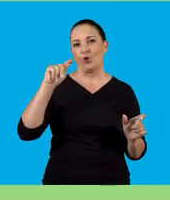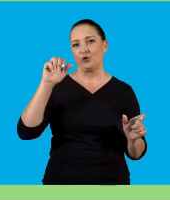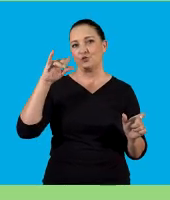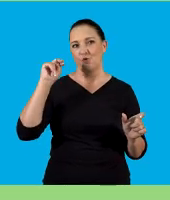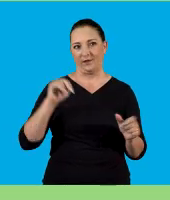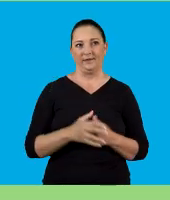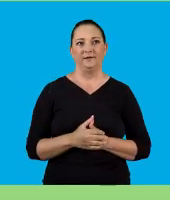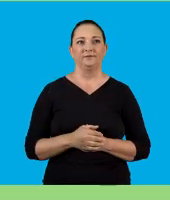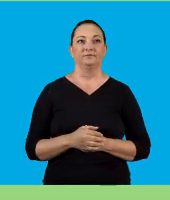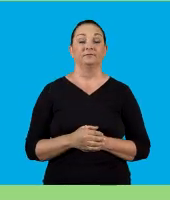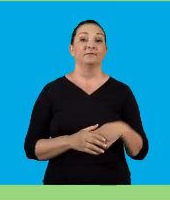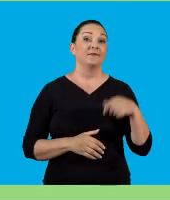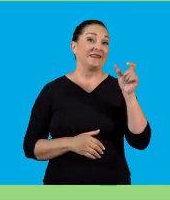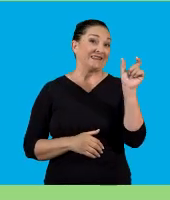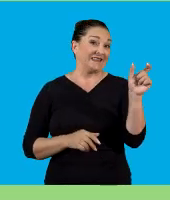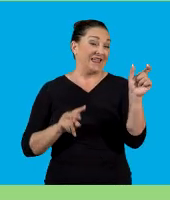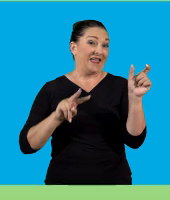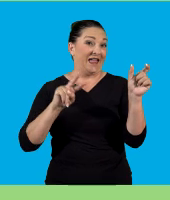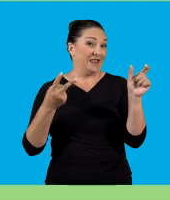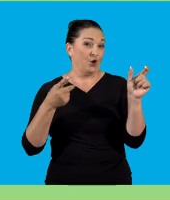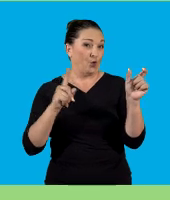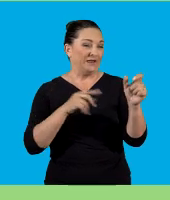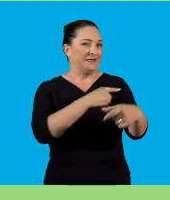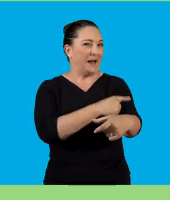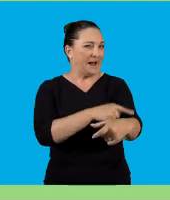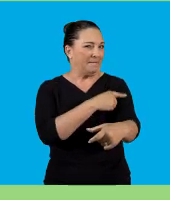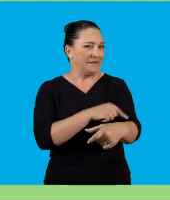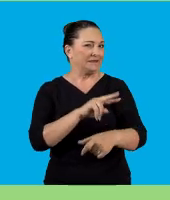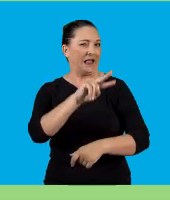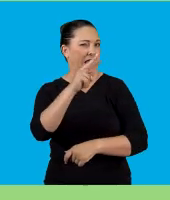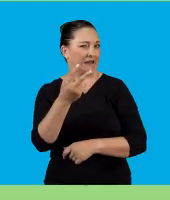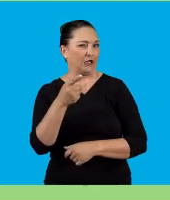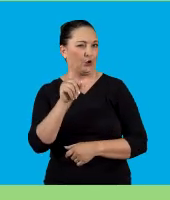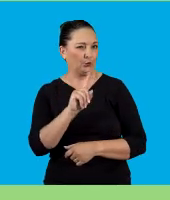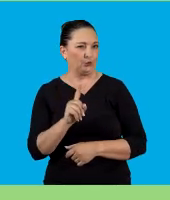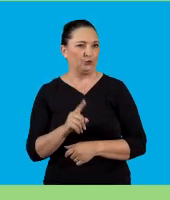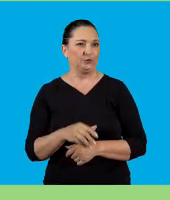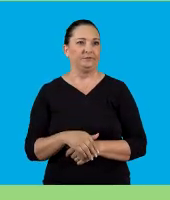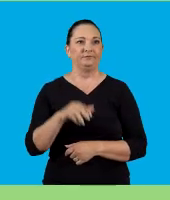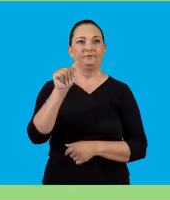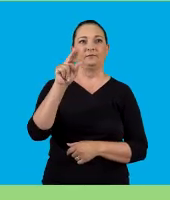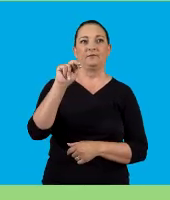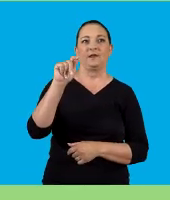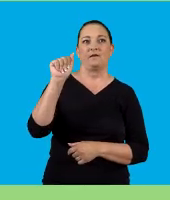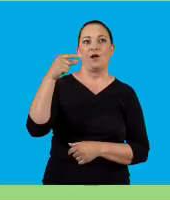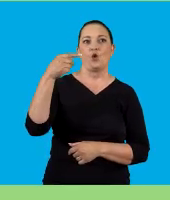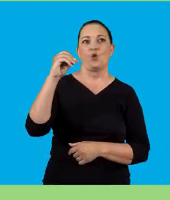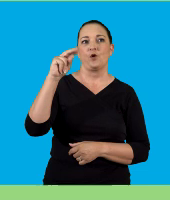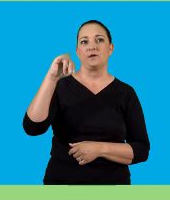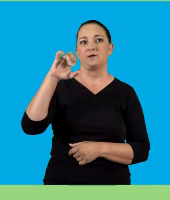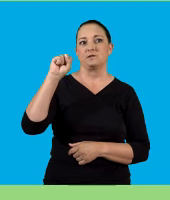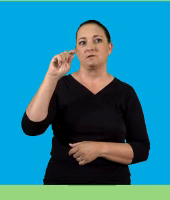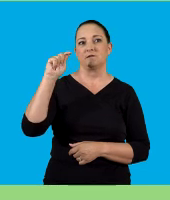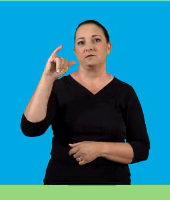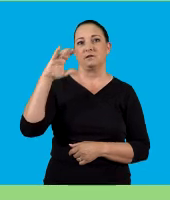We are also going to look at another type of muscle. These are called the antagonistic